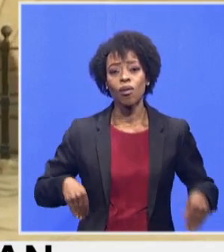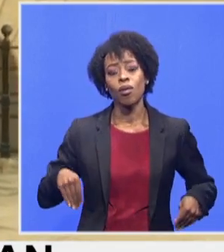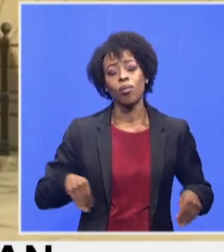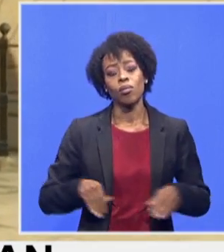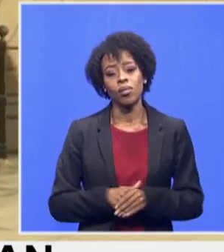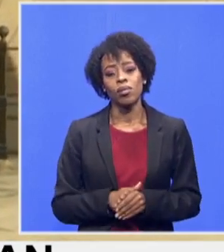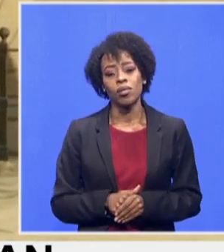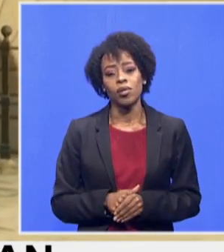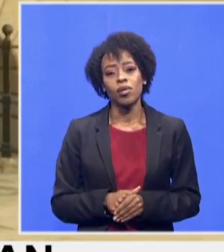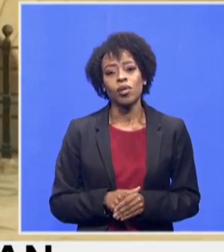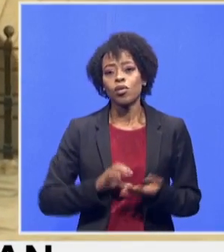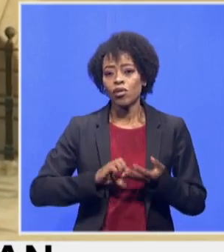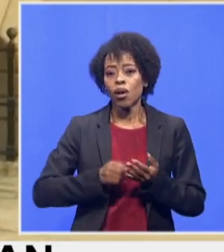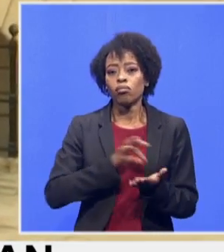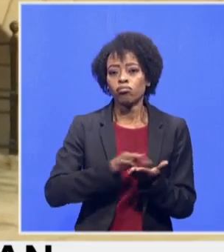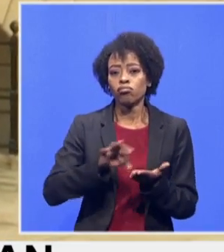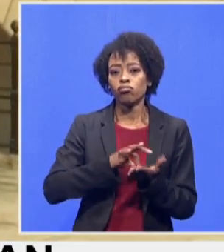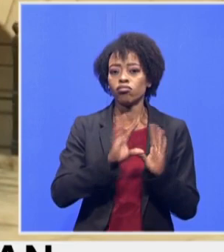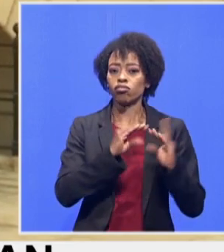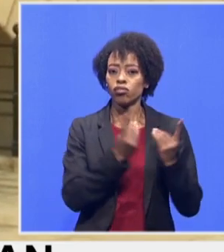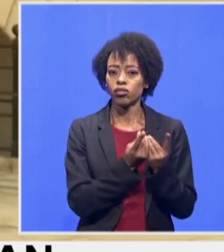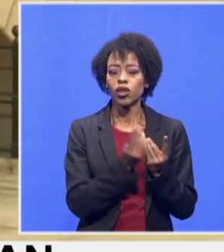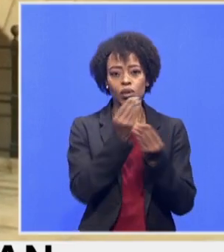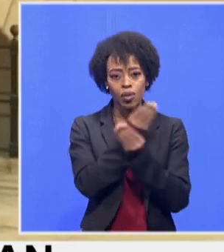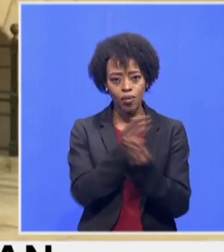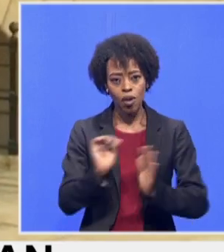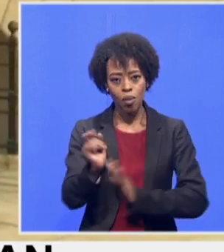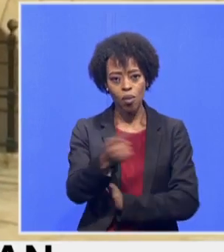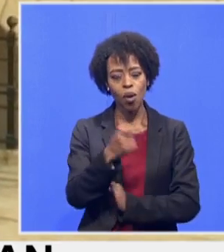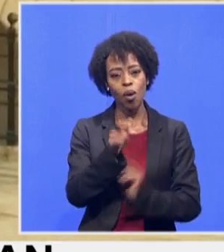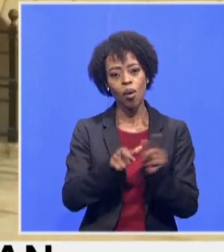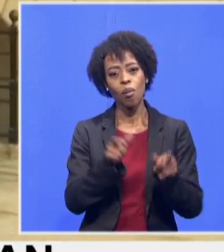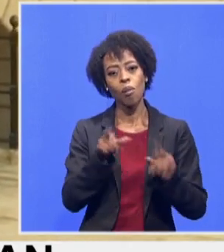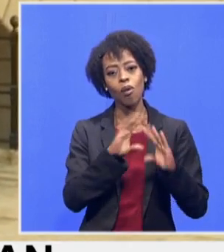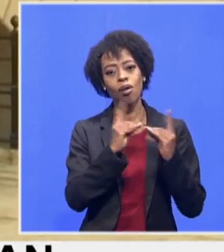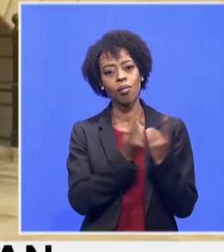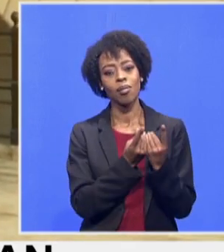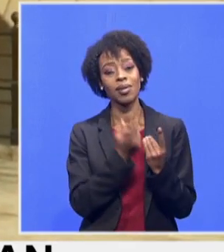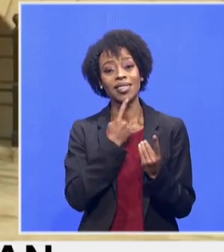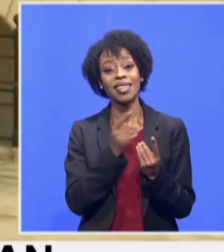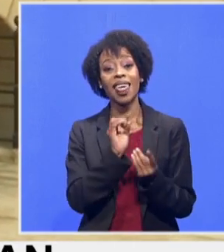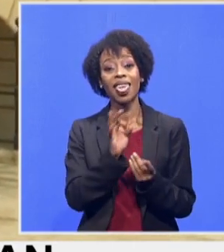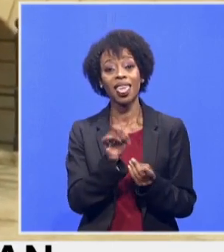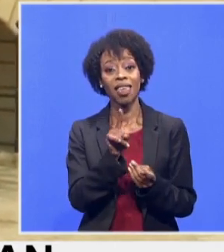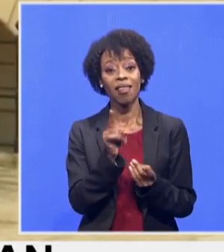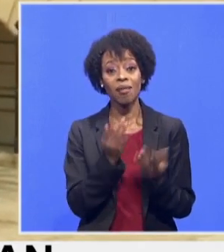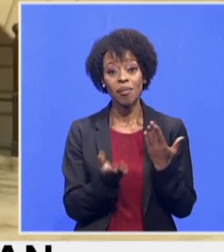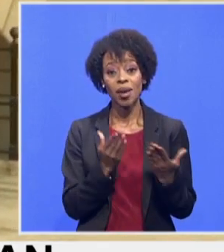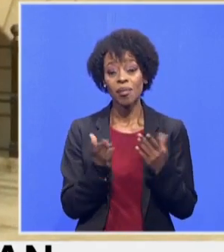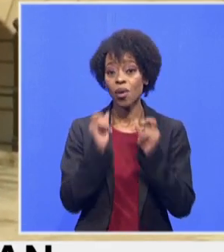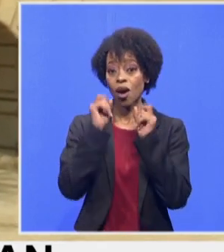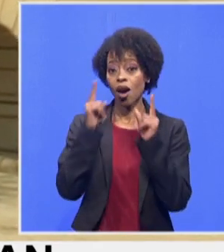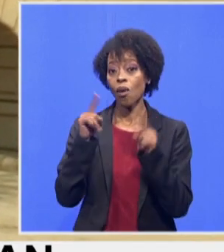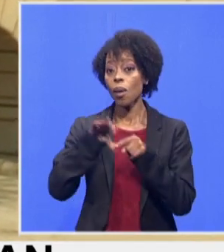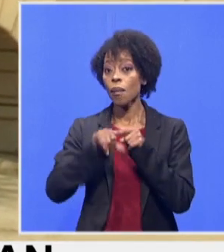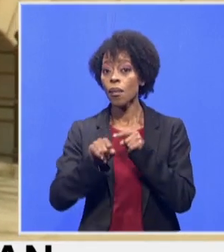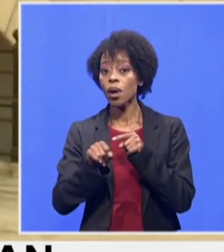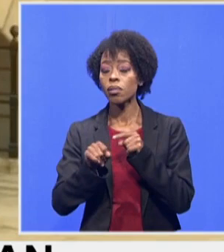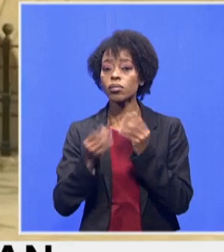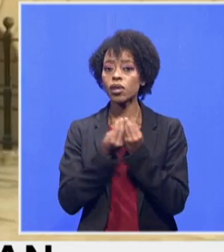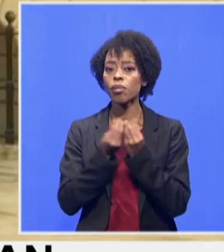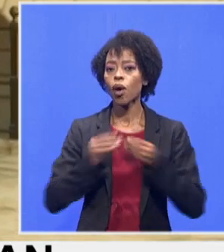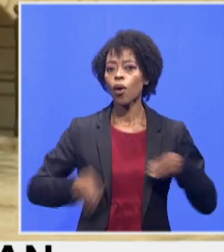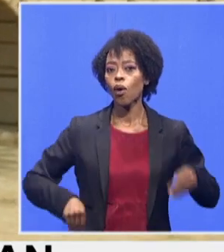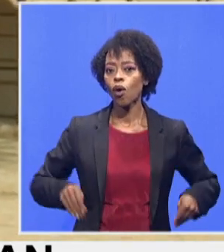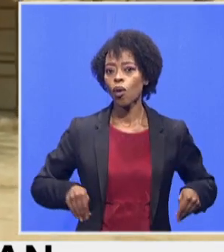We're trying to clean up the department, and we have told everybody in the department that if you happen to know and pick up something about